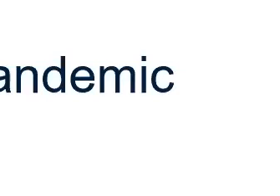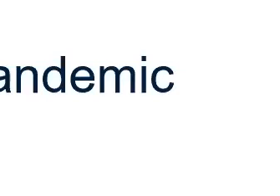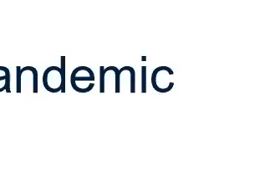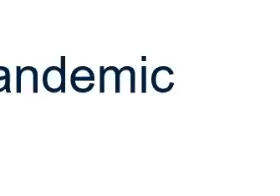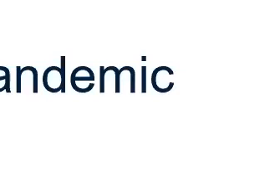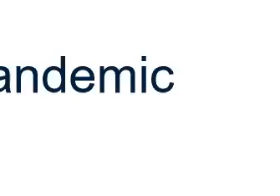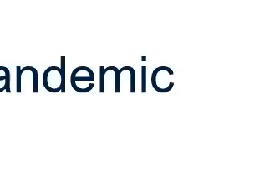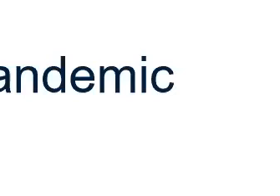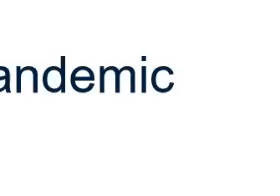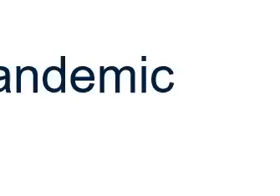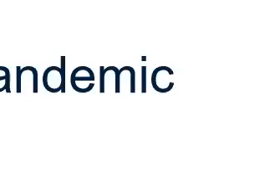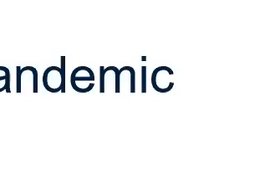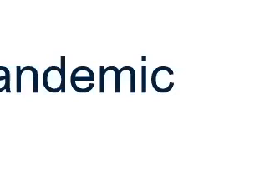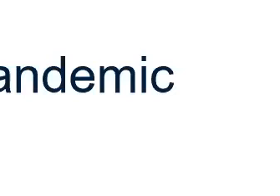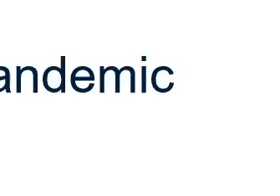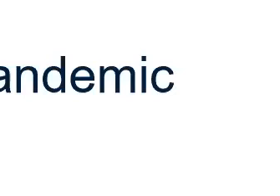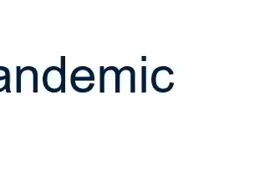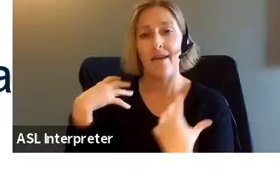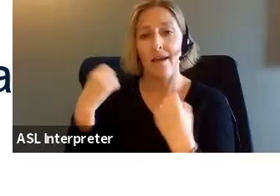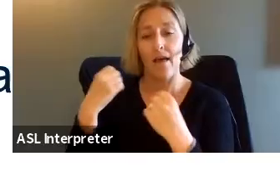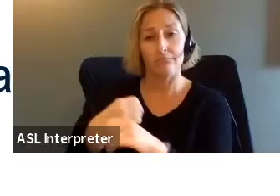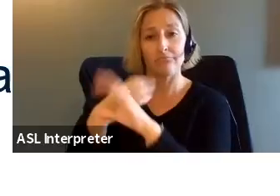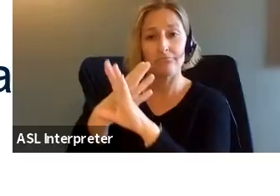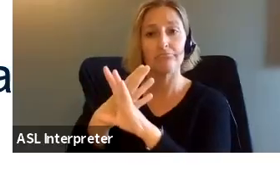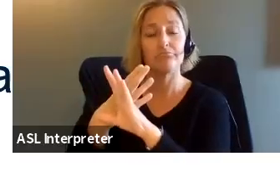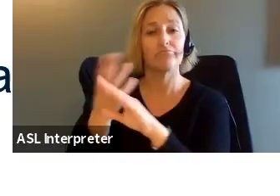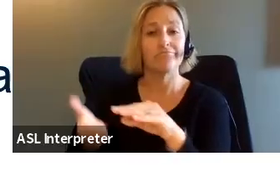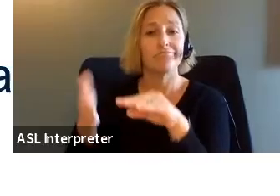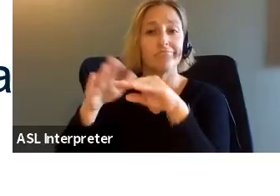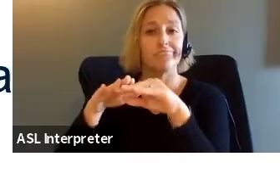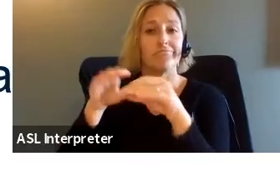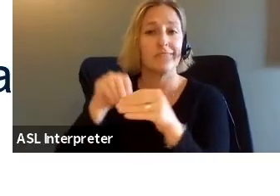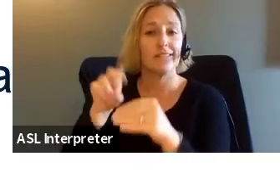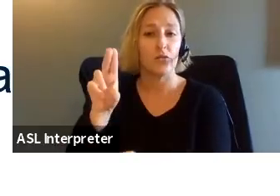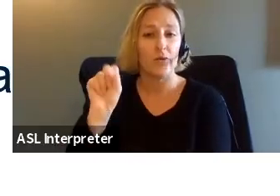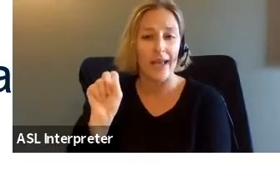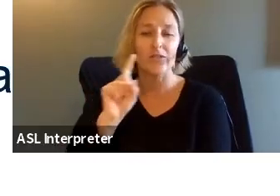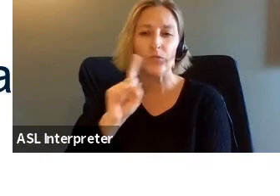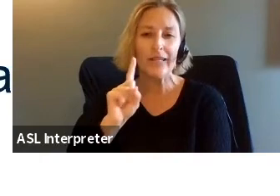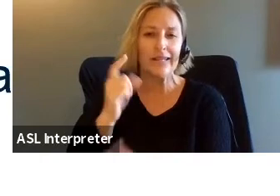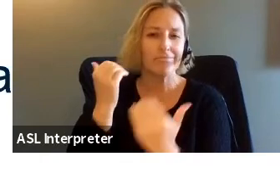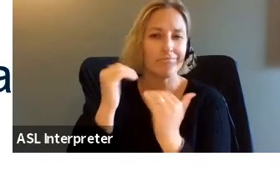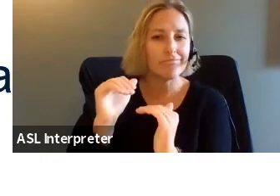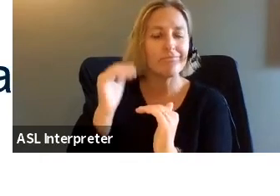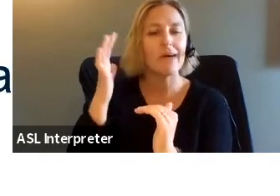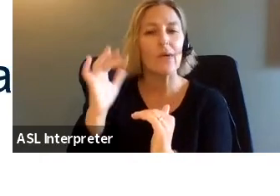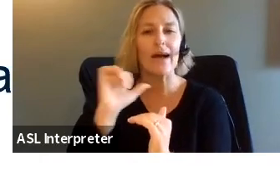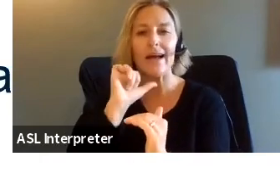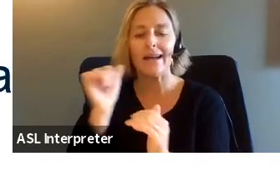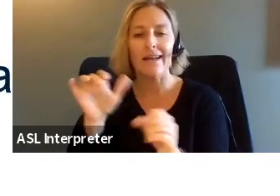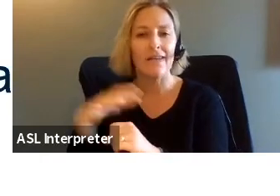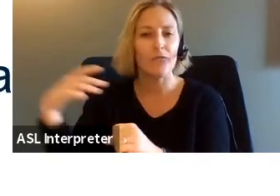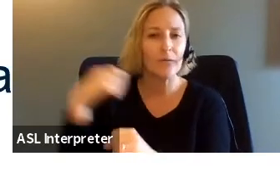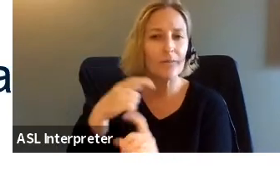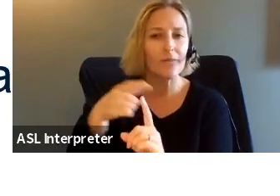pandemic, telehealth use had been increasing in the United States, but actually was quite hampered by lack of reimbursement by